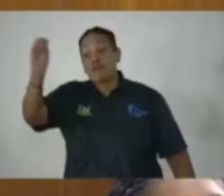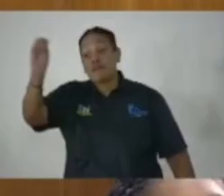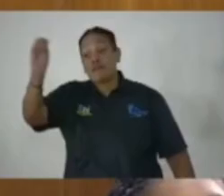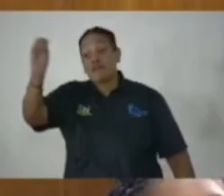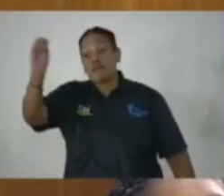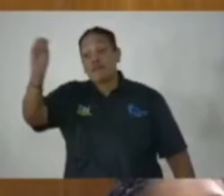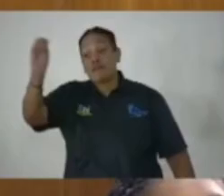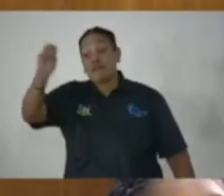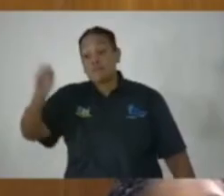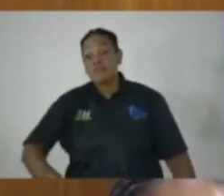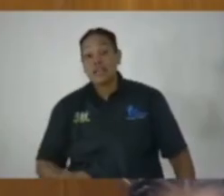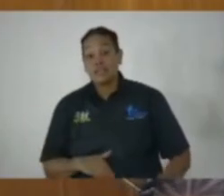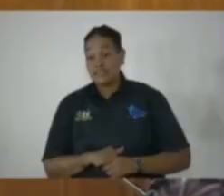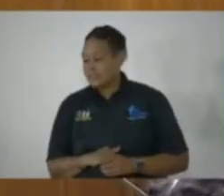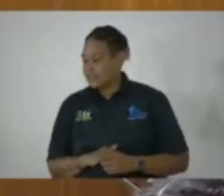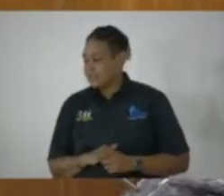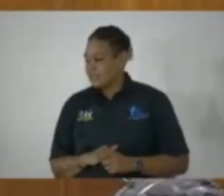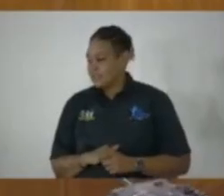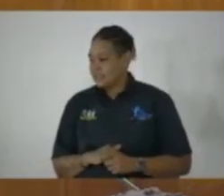That's crazy.